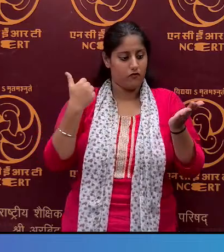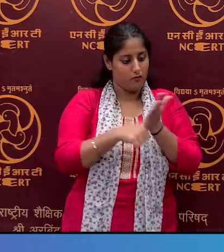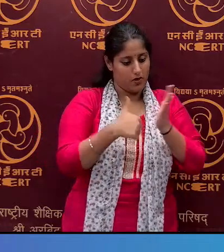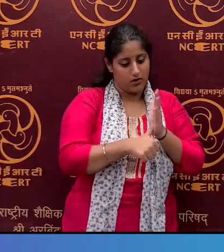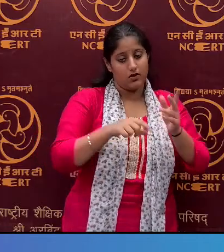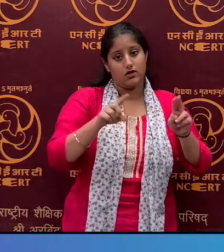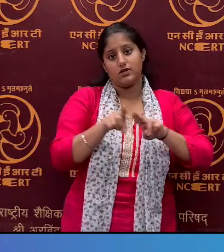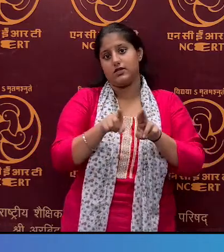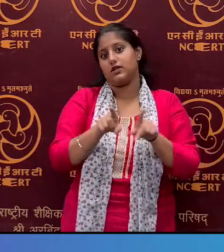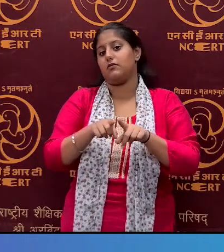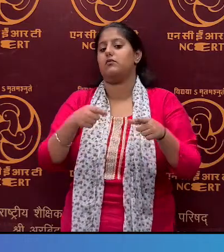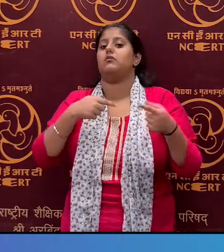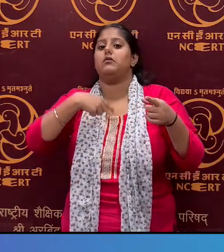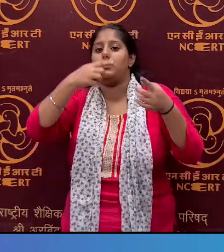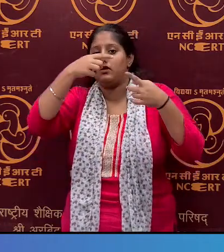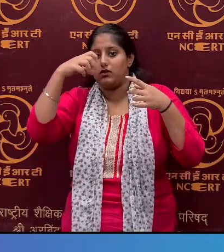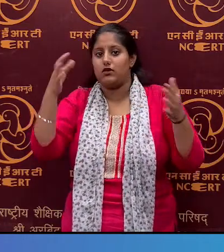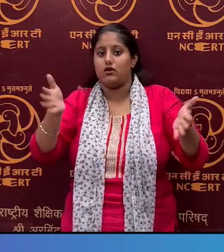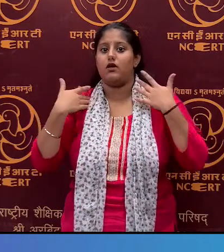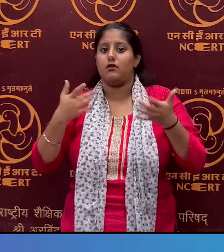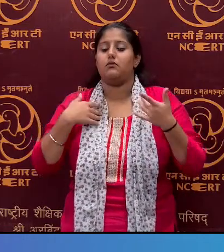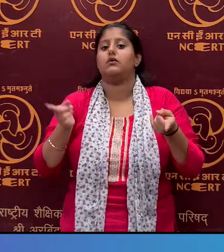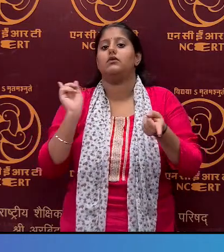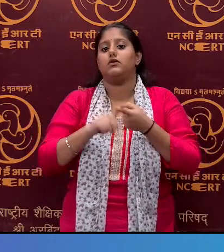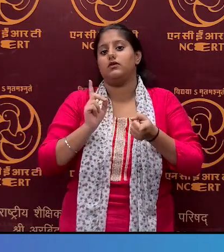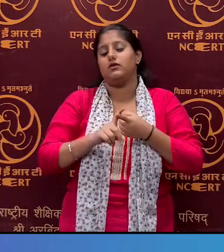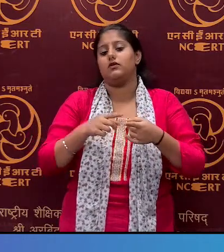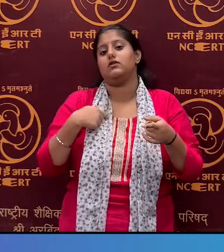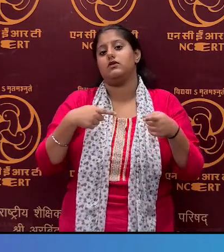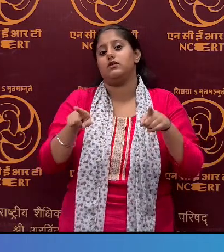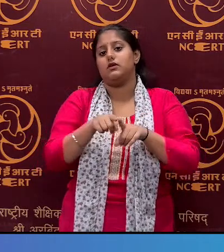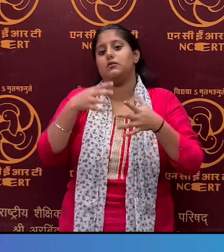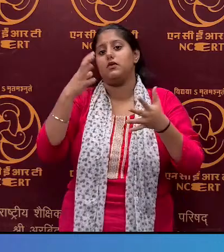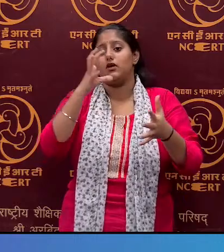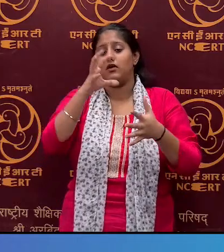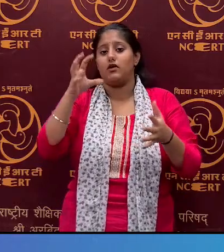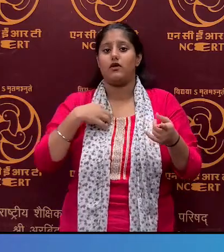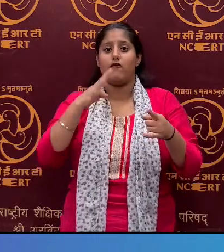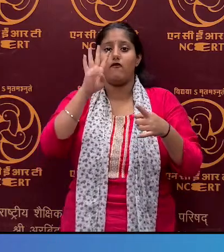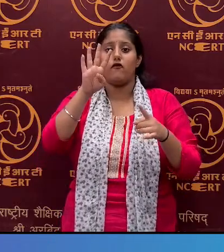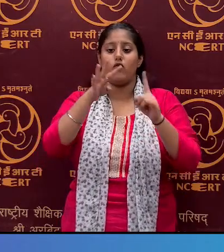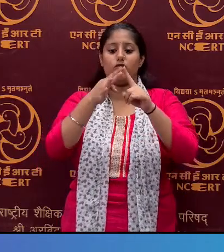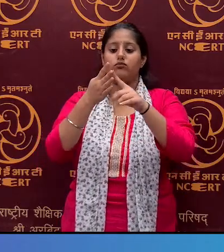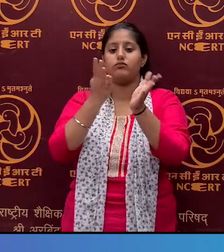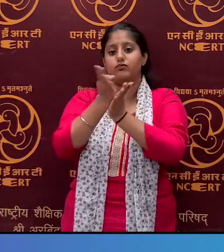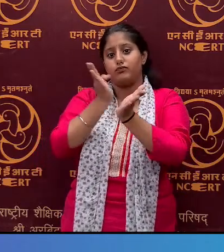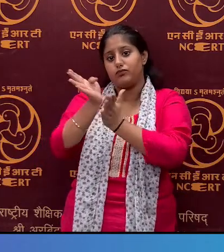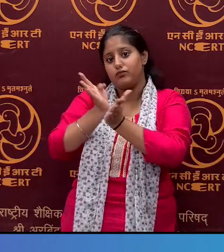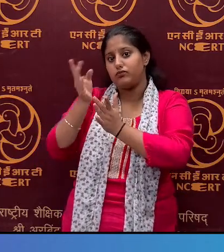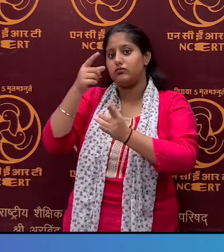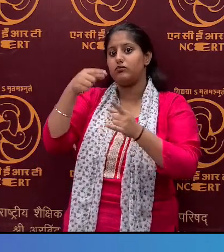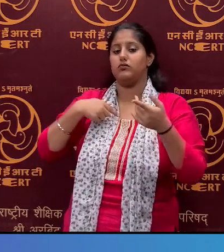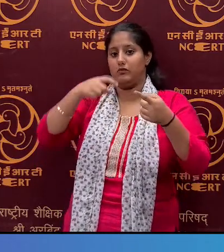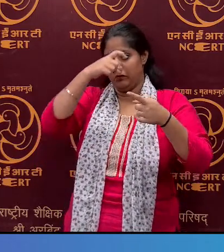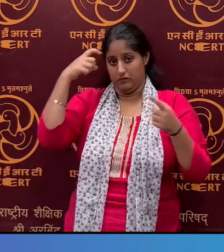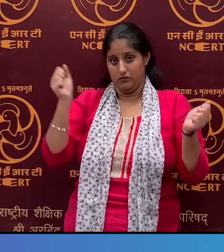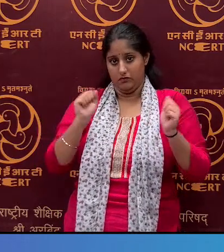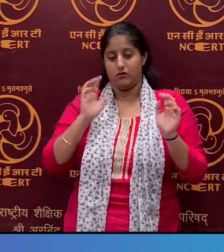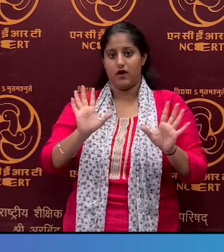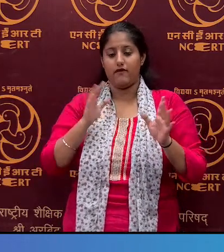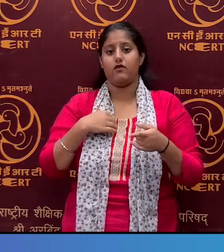climatic conditions, right? In our country we usually experience 4 various type of season, and these